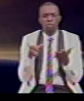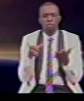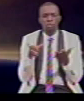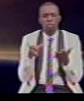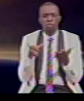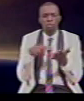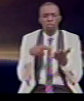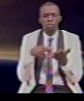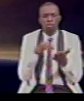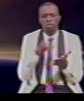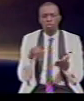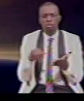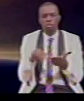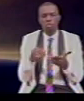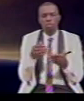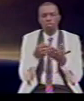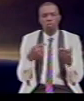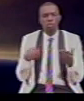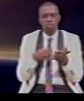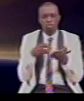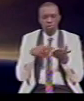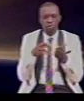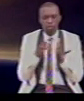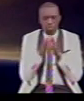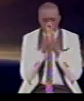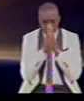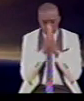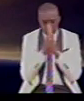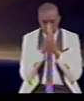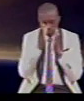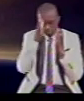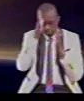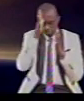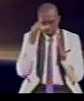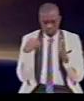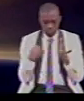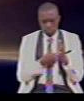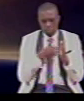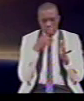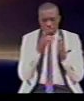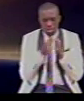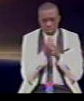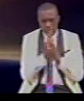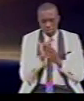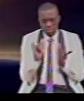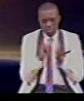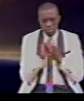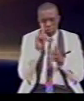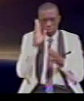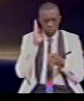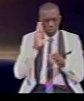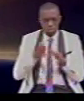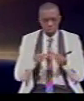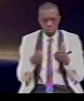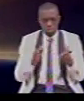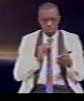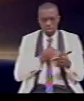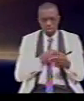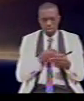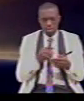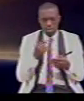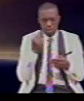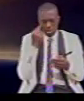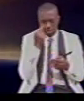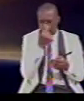moment of Prayer father we're asking that you will open our eyes of understanding